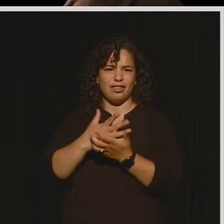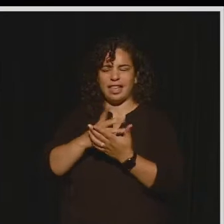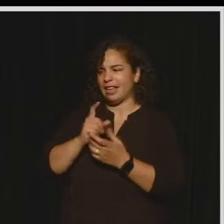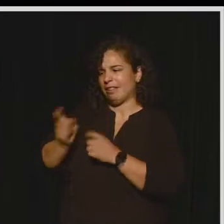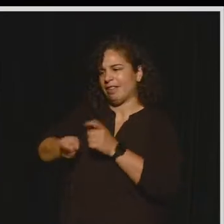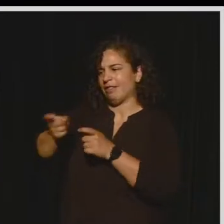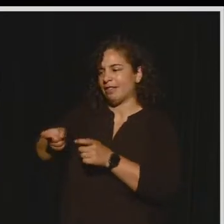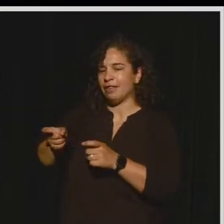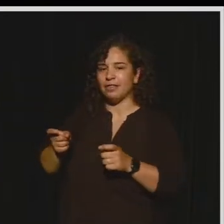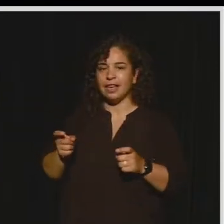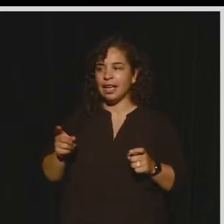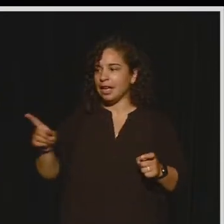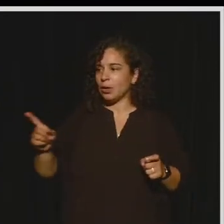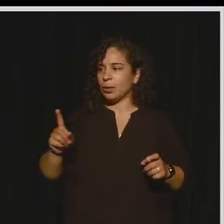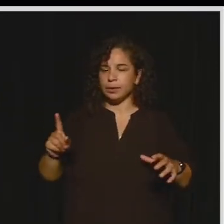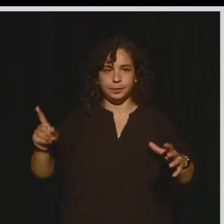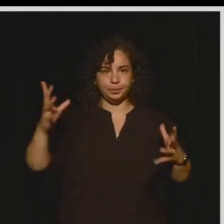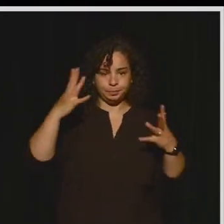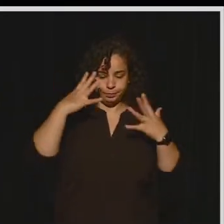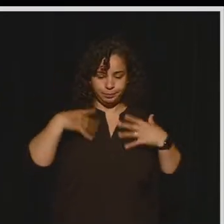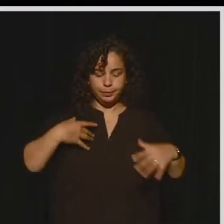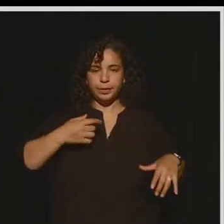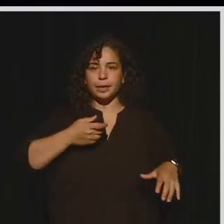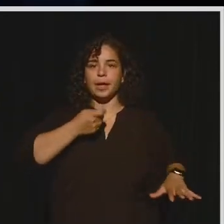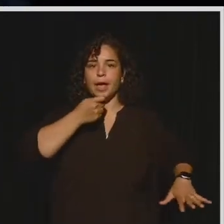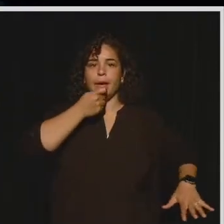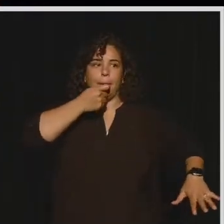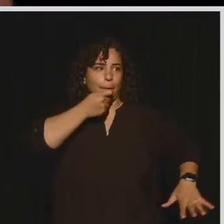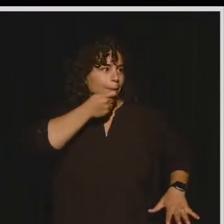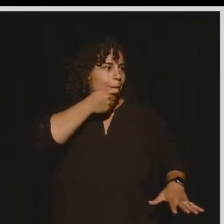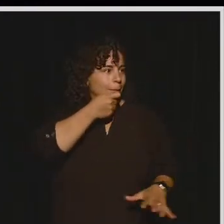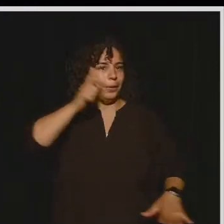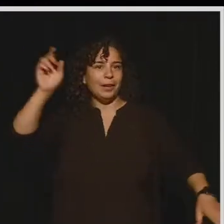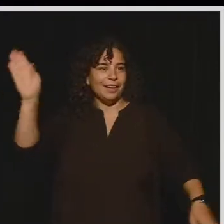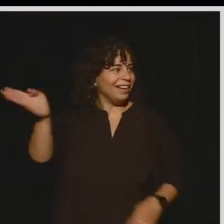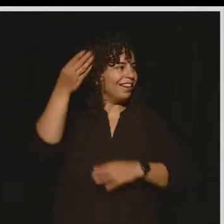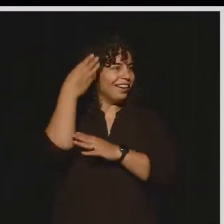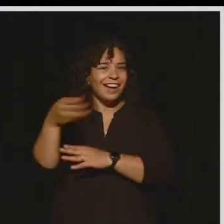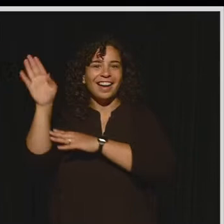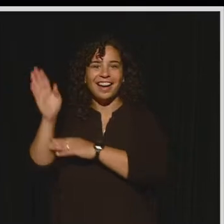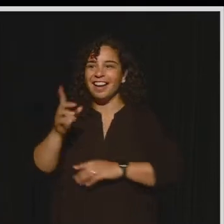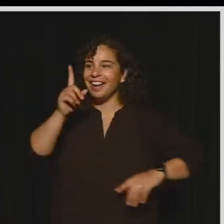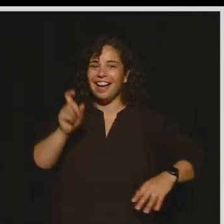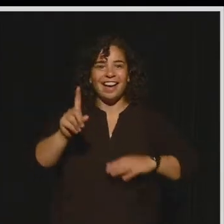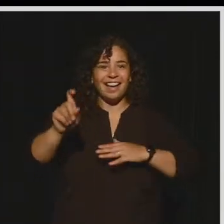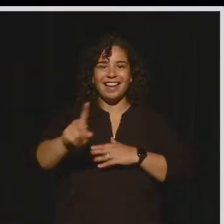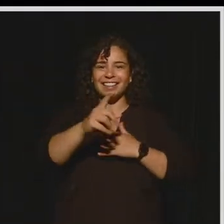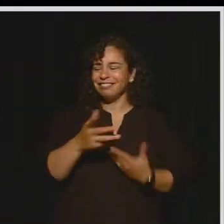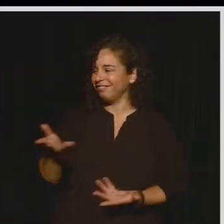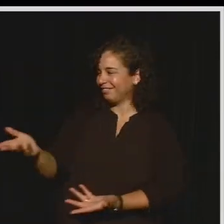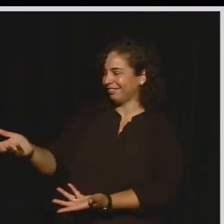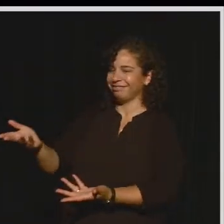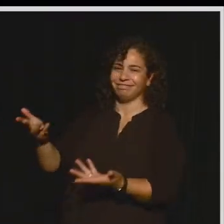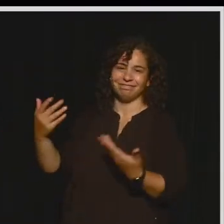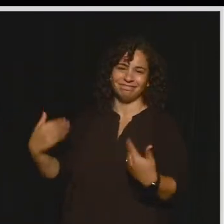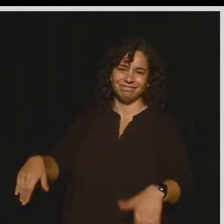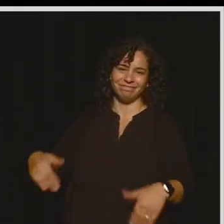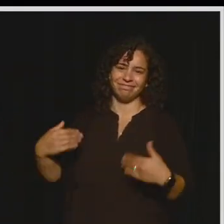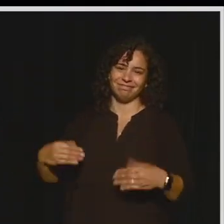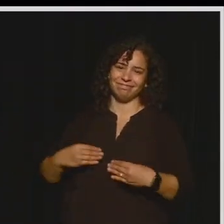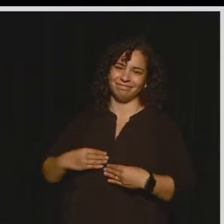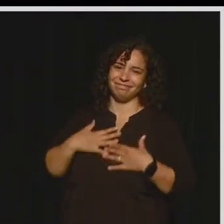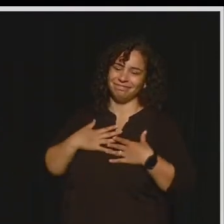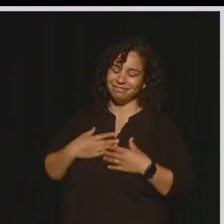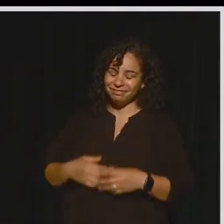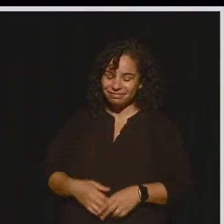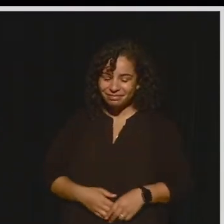Street, and he blew the whistle and he flagged them going, and he was like, tears in his eyes. Last